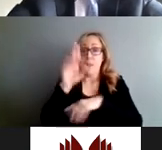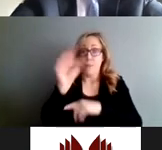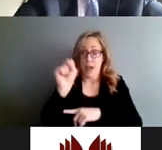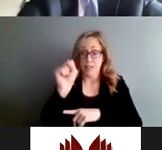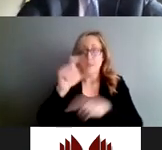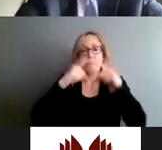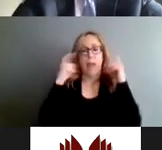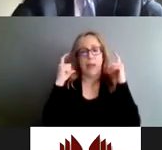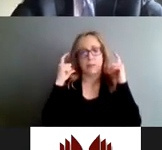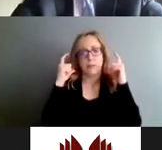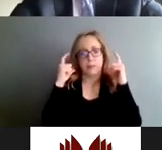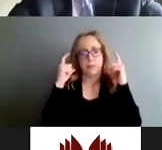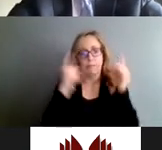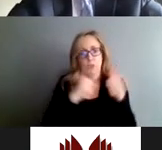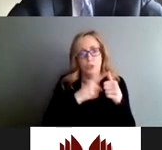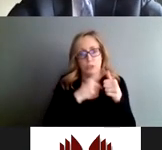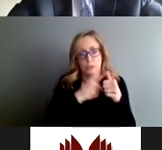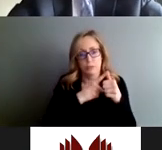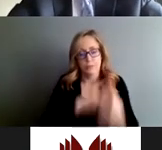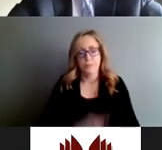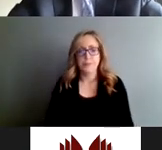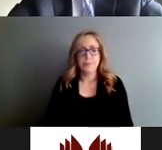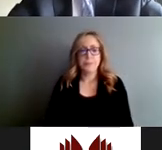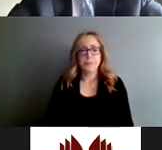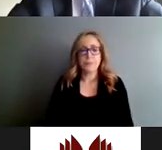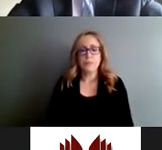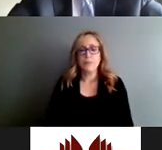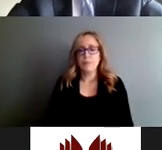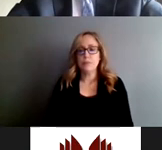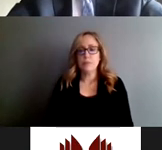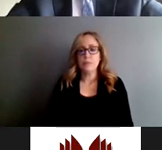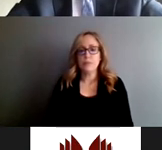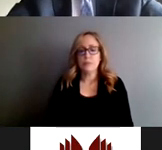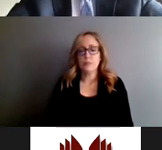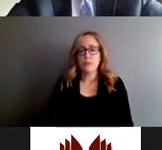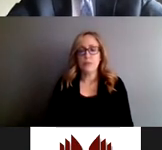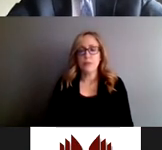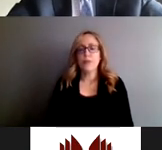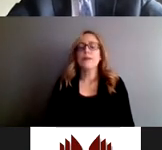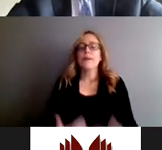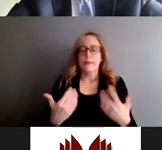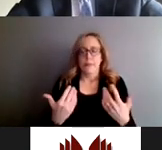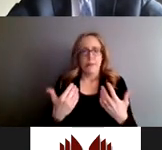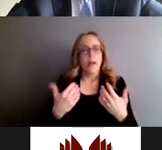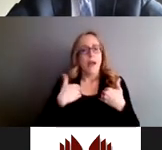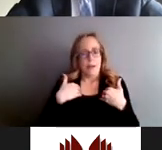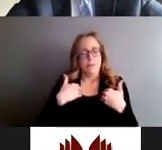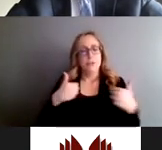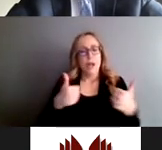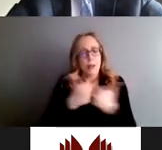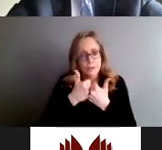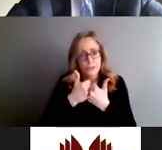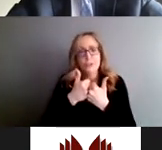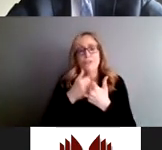Next slide, please. So there are some challenges when you have